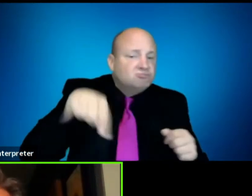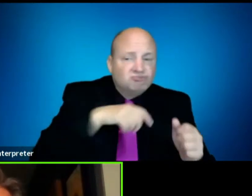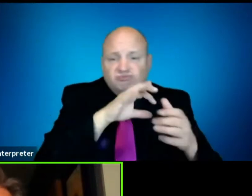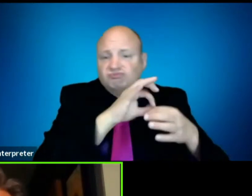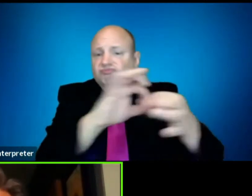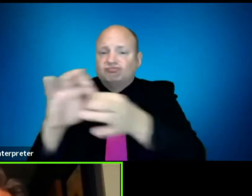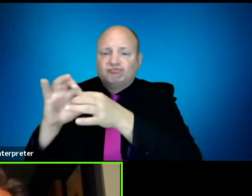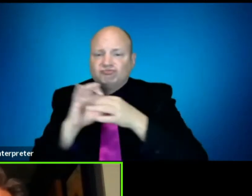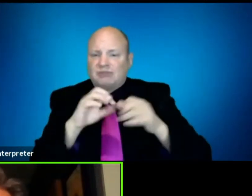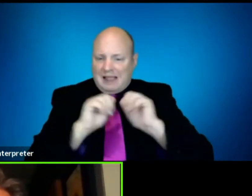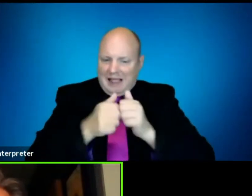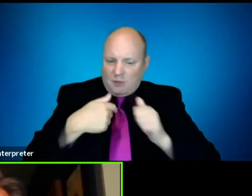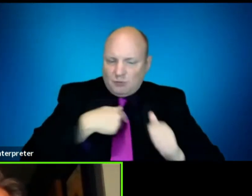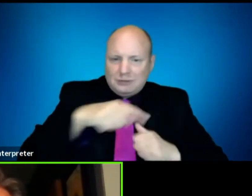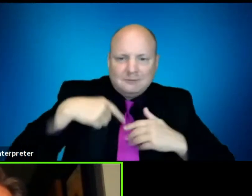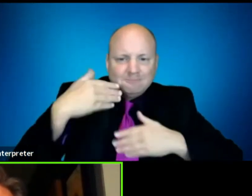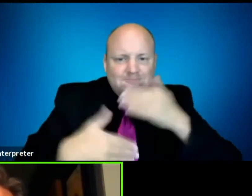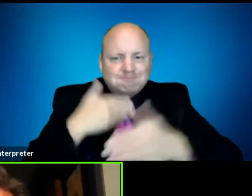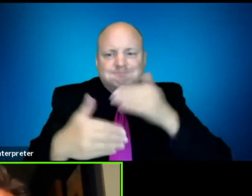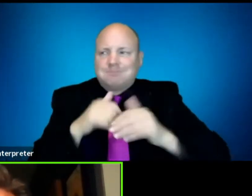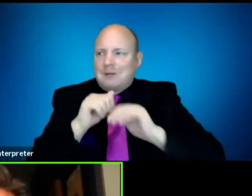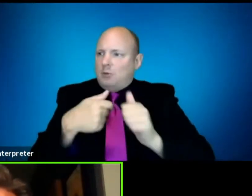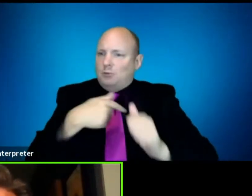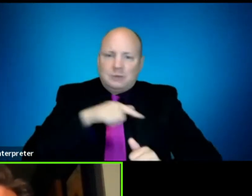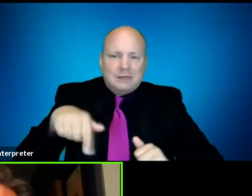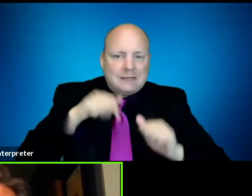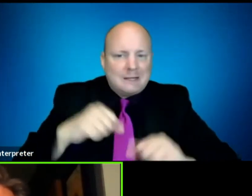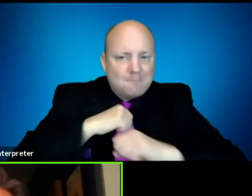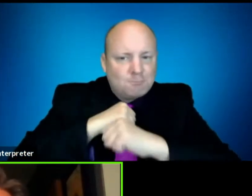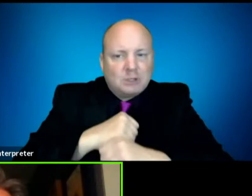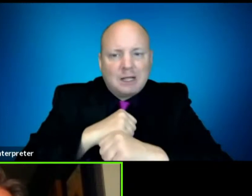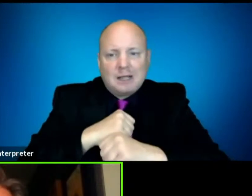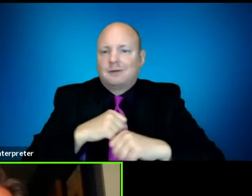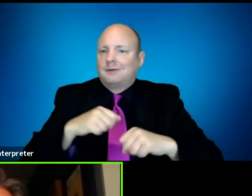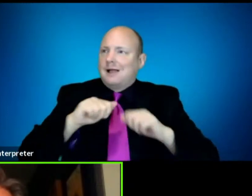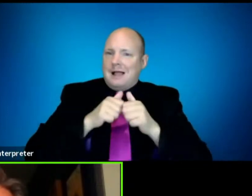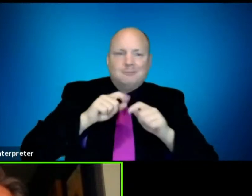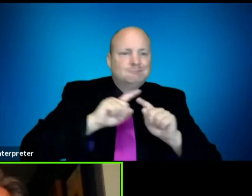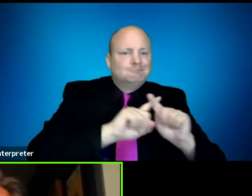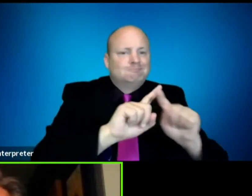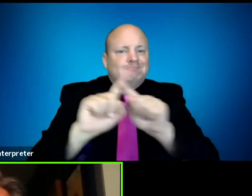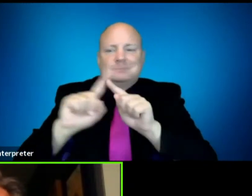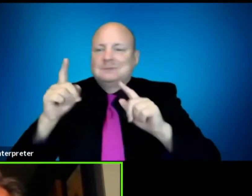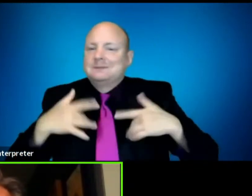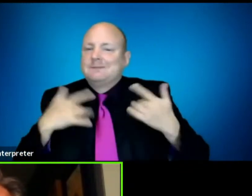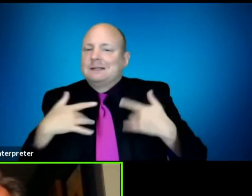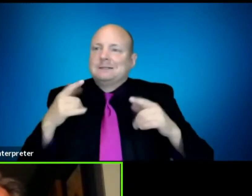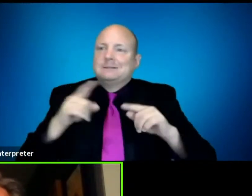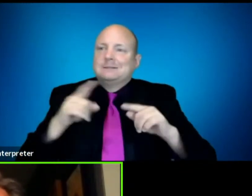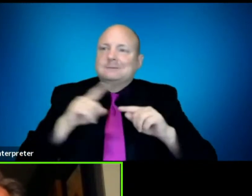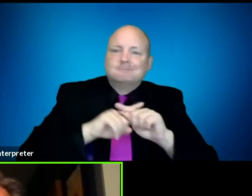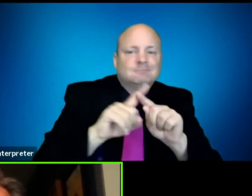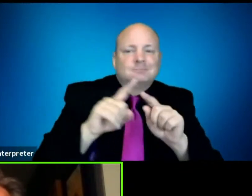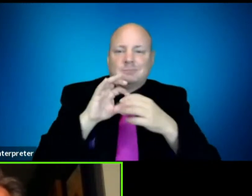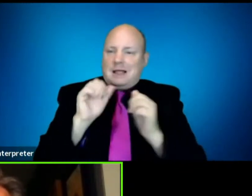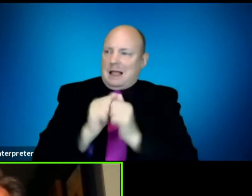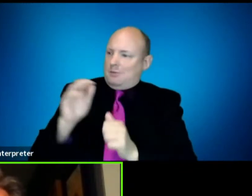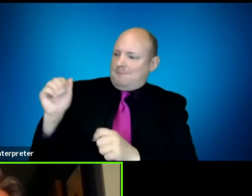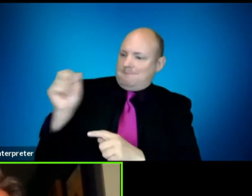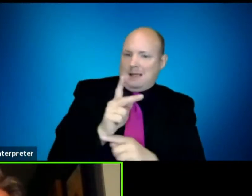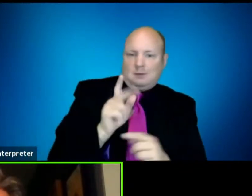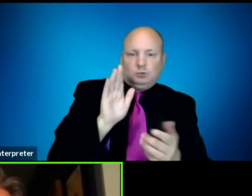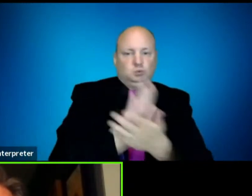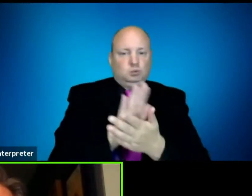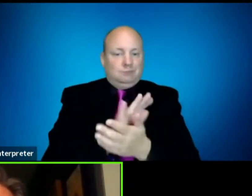risk that these events, that these gatherings on college campuses, that the return to K-12 schools offer, because we can't stay shut